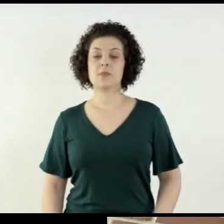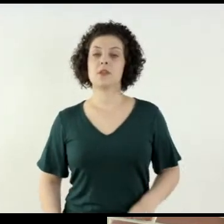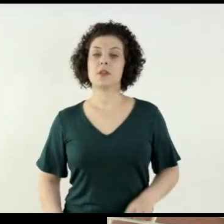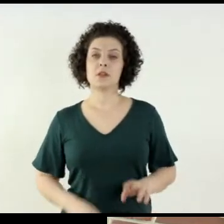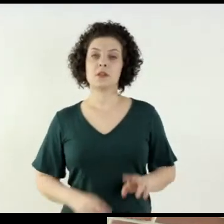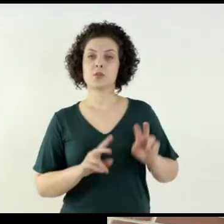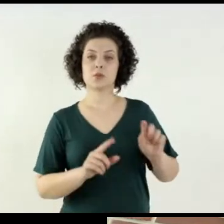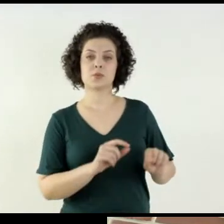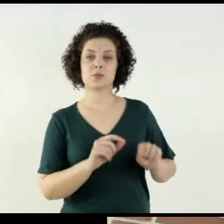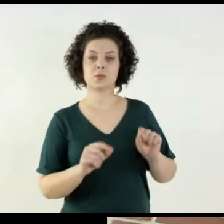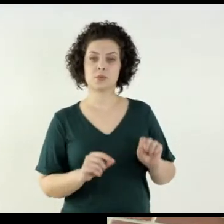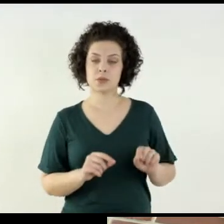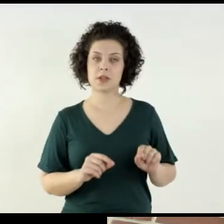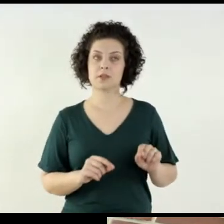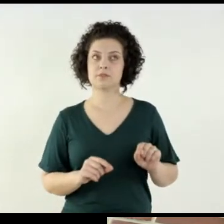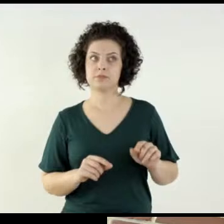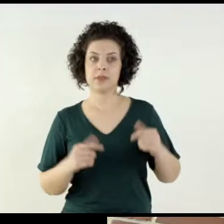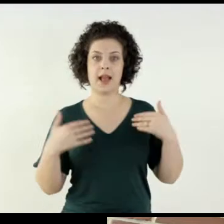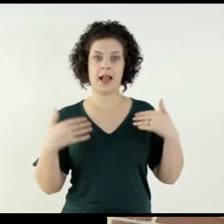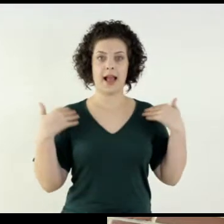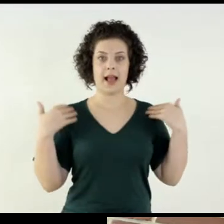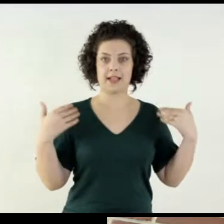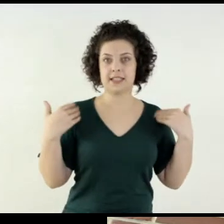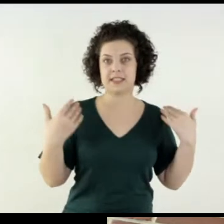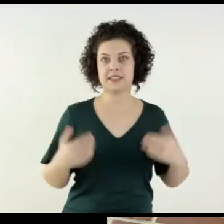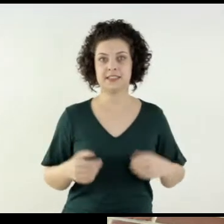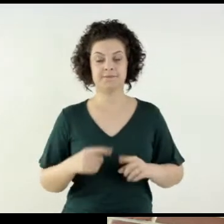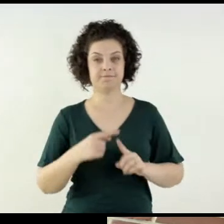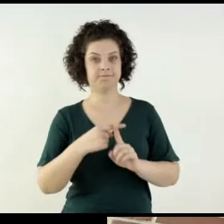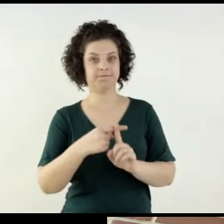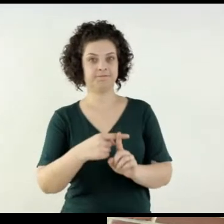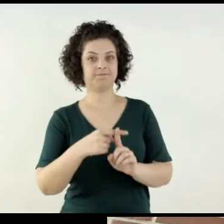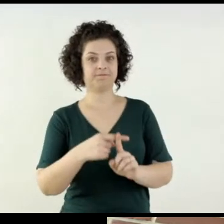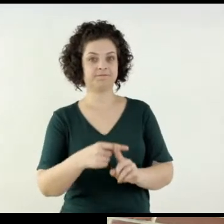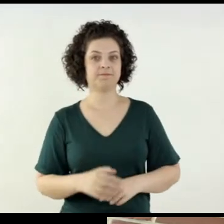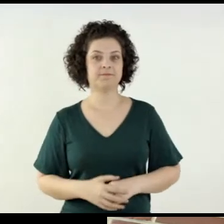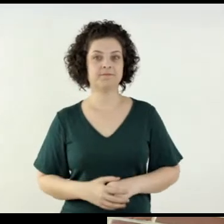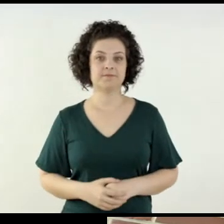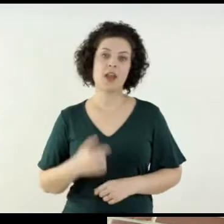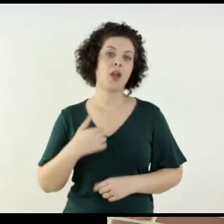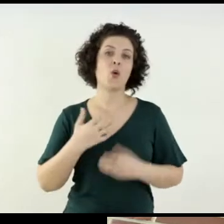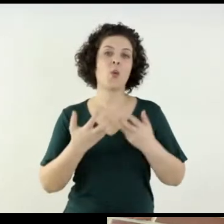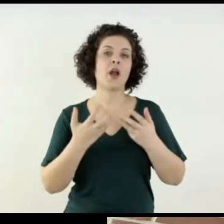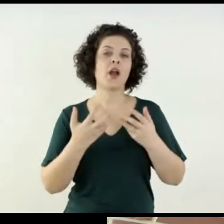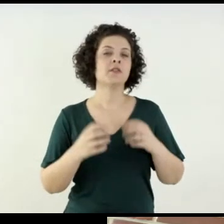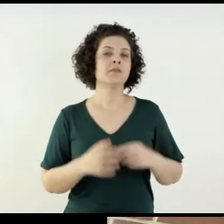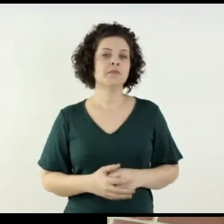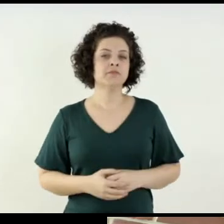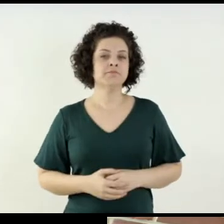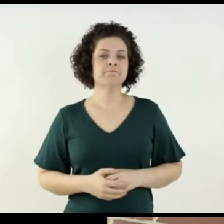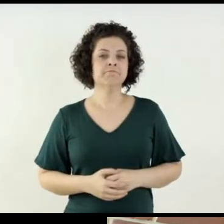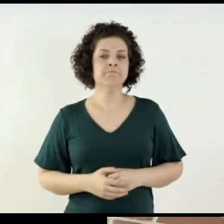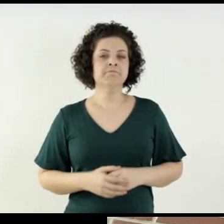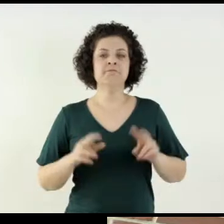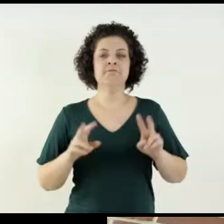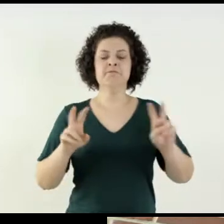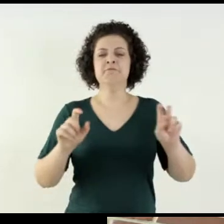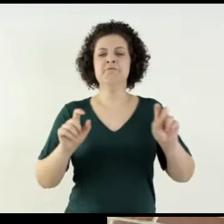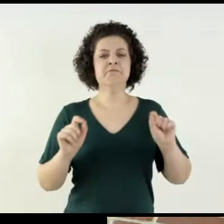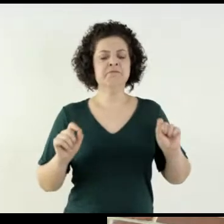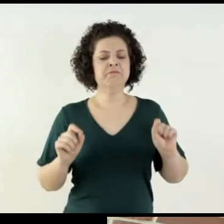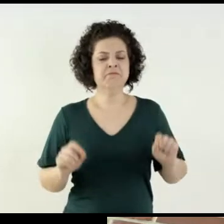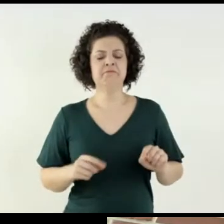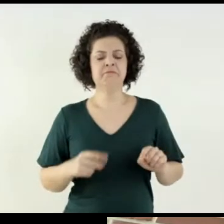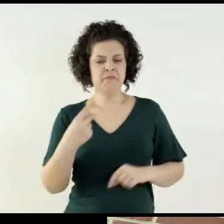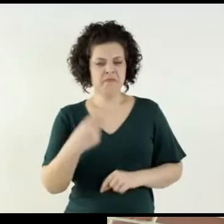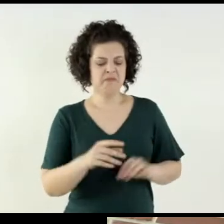optimism. But I wanted to touch on the title of this project, Notes on Fundamental Joy.